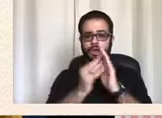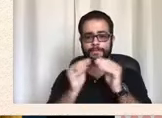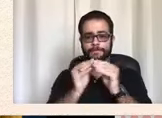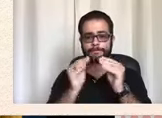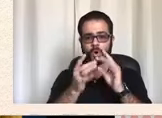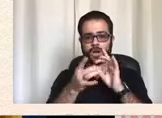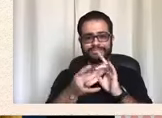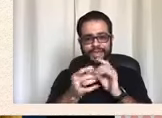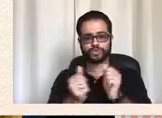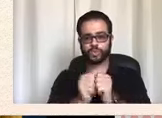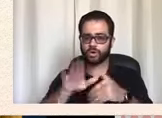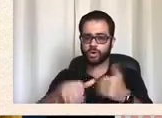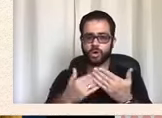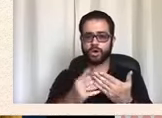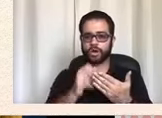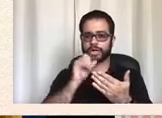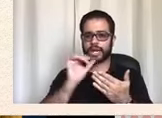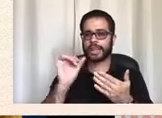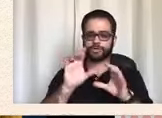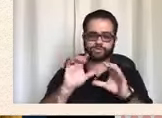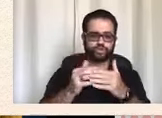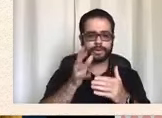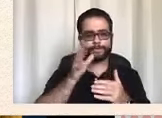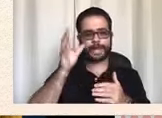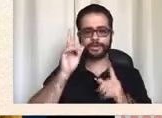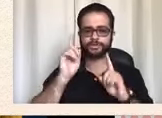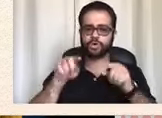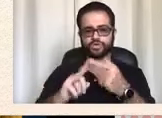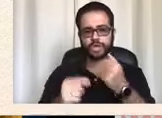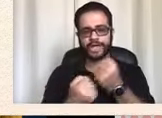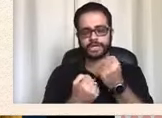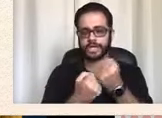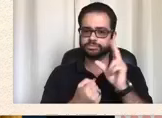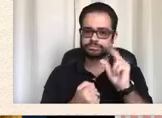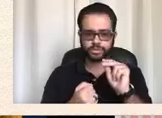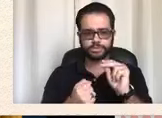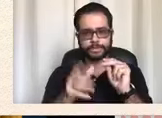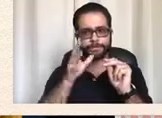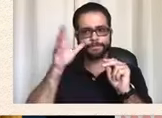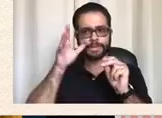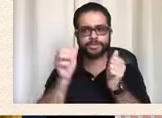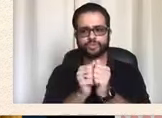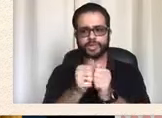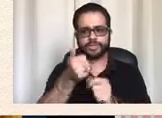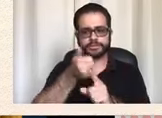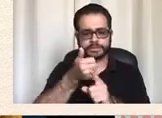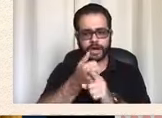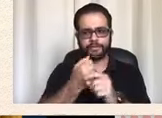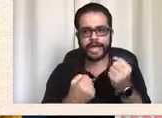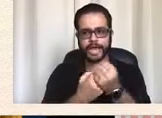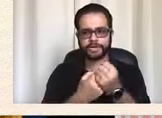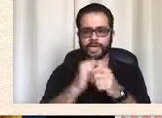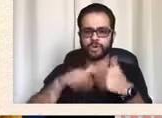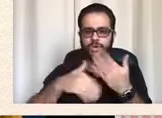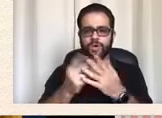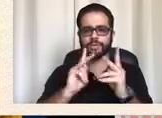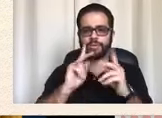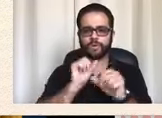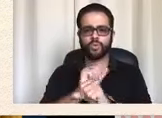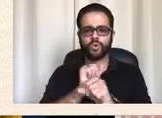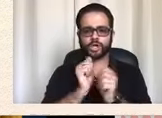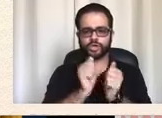not, a bunch of group of parents they're going and advocating, but it's actually parents with self-advocates and everybody working together to take